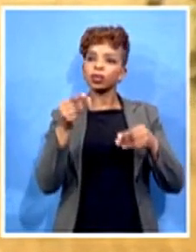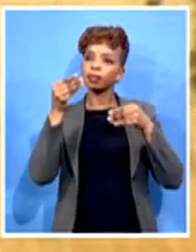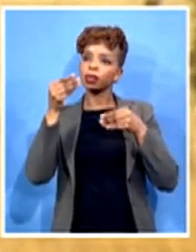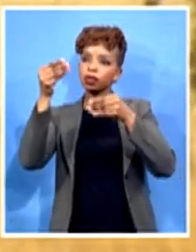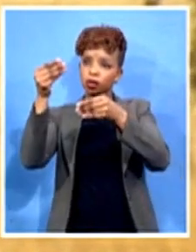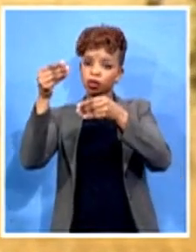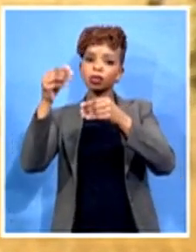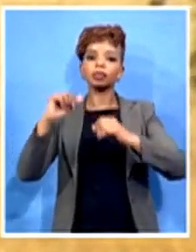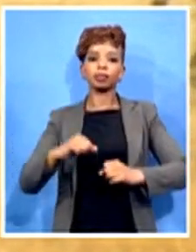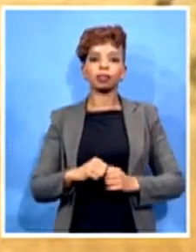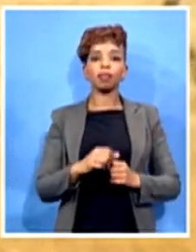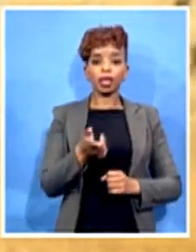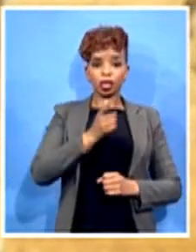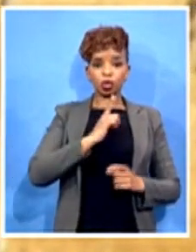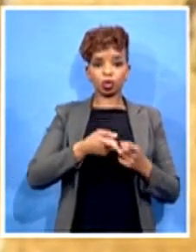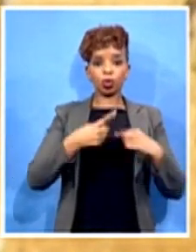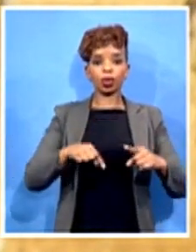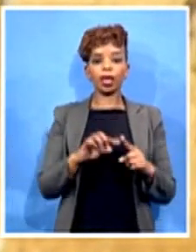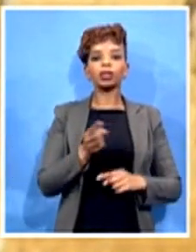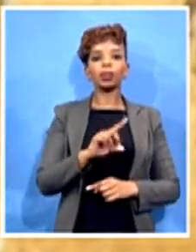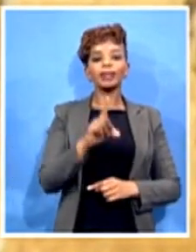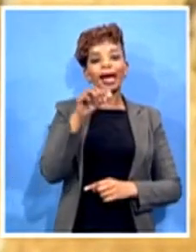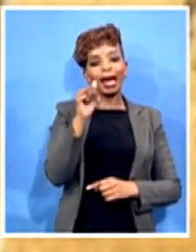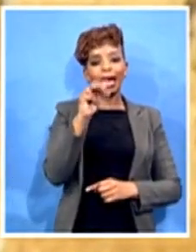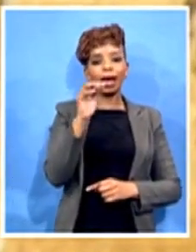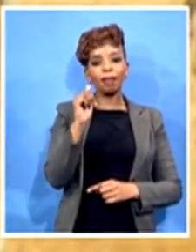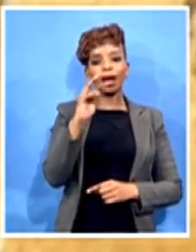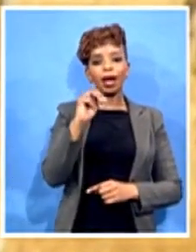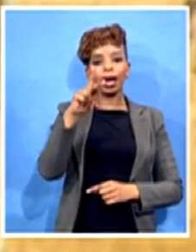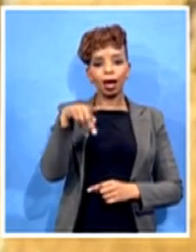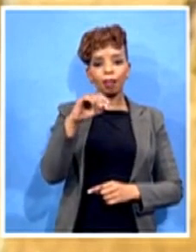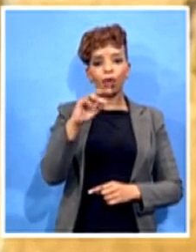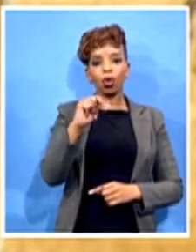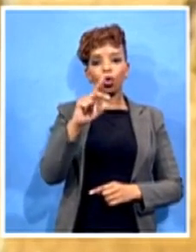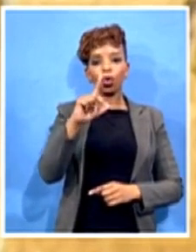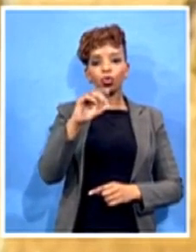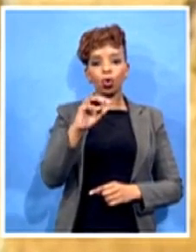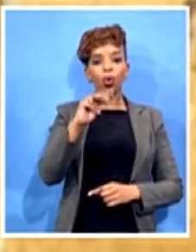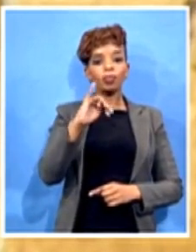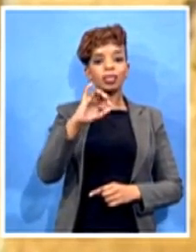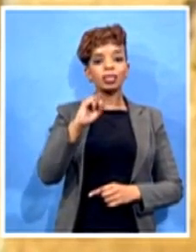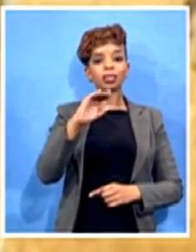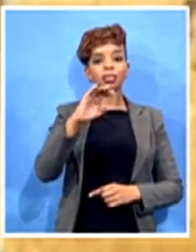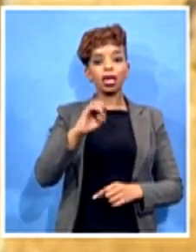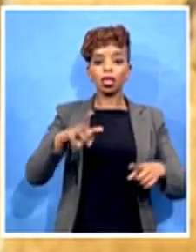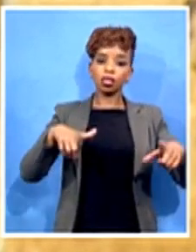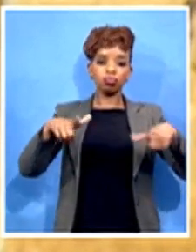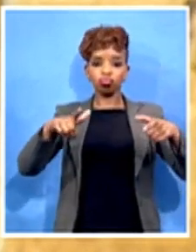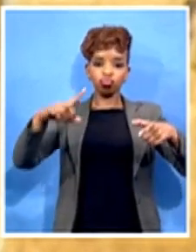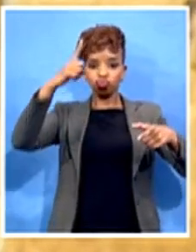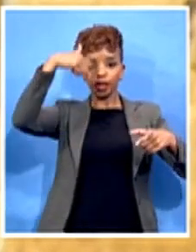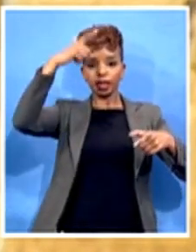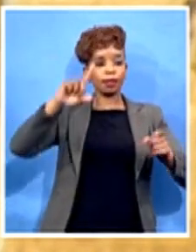have a kingship, but we challenged that, and the court granted us